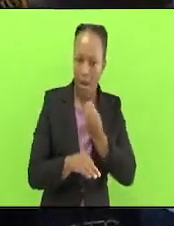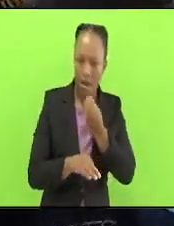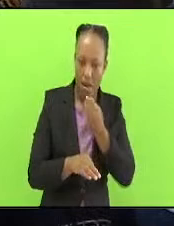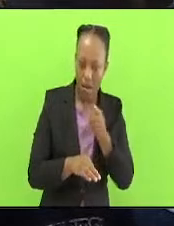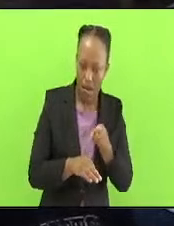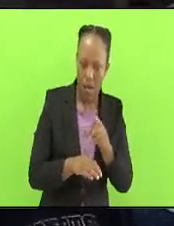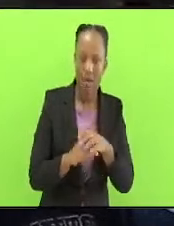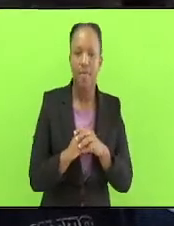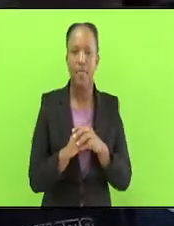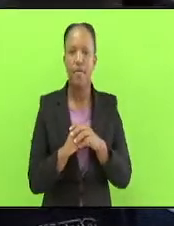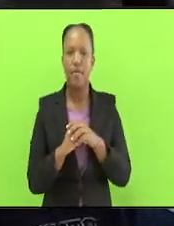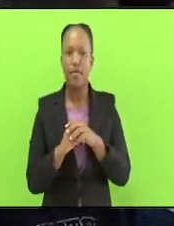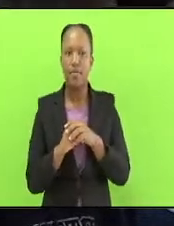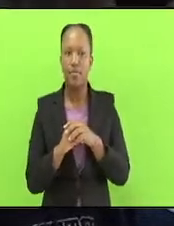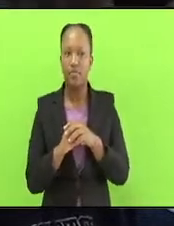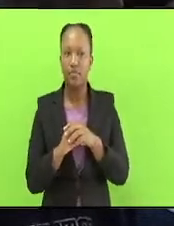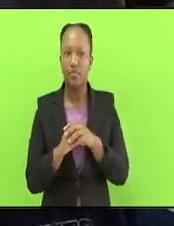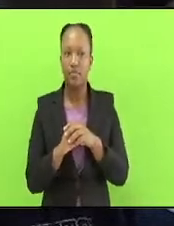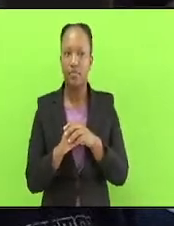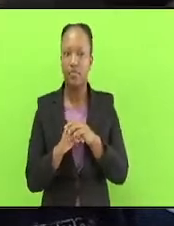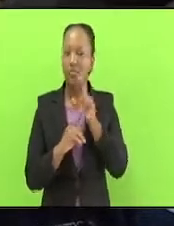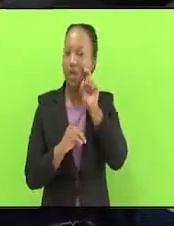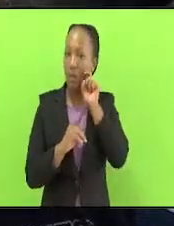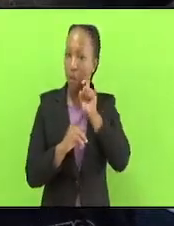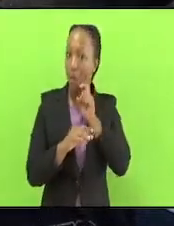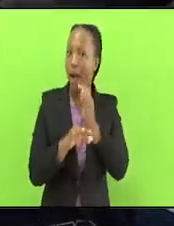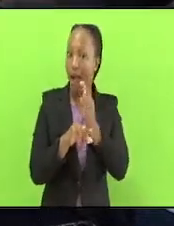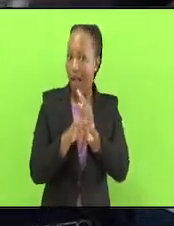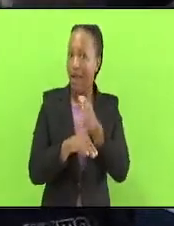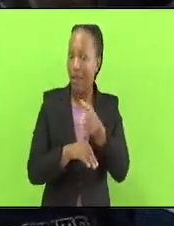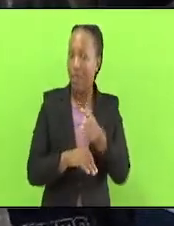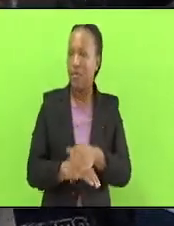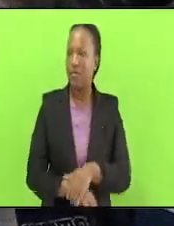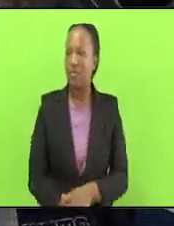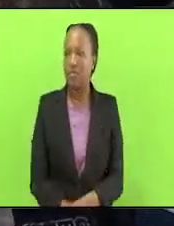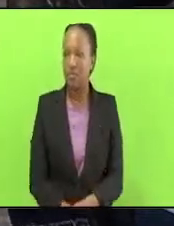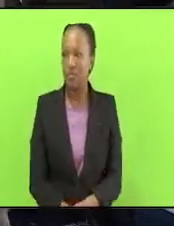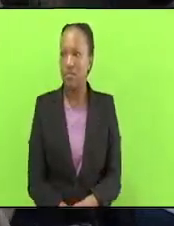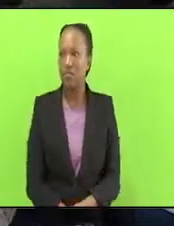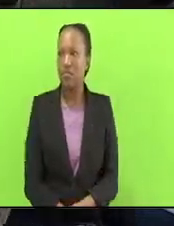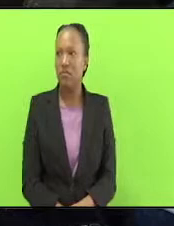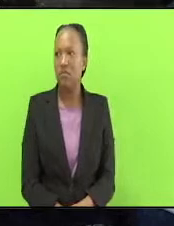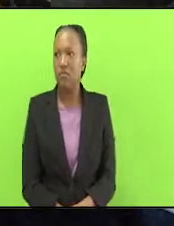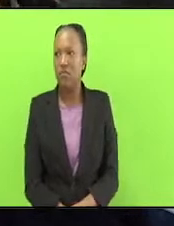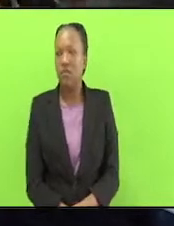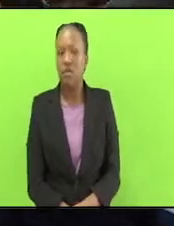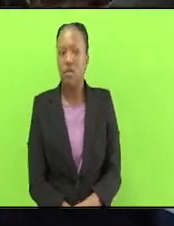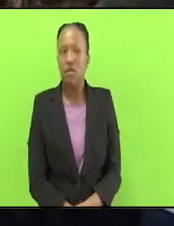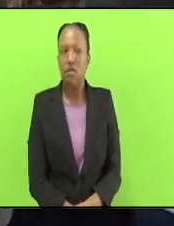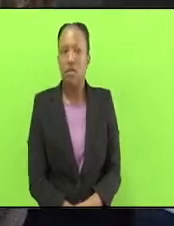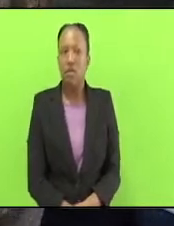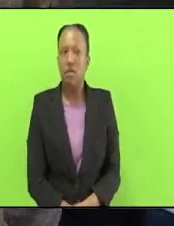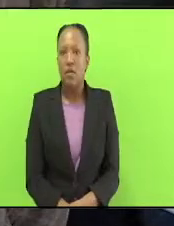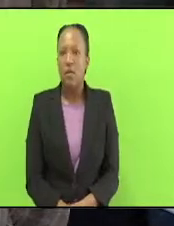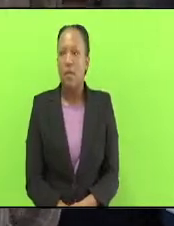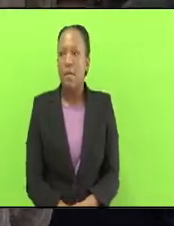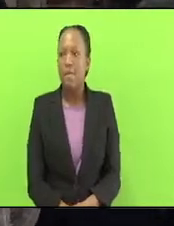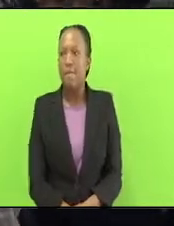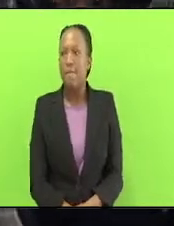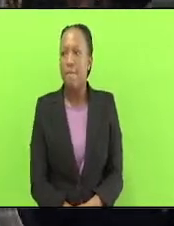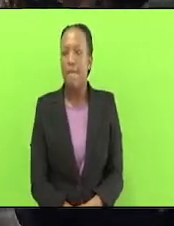examang a jile ke mokhalabe. And the other thing is that we are told